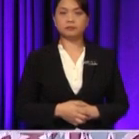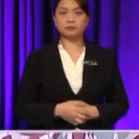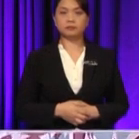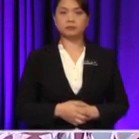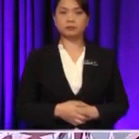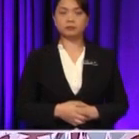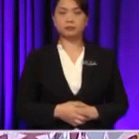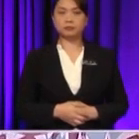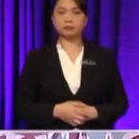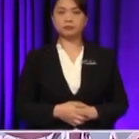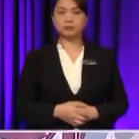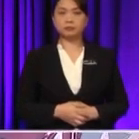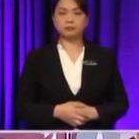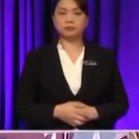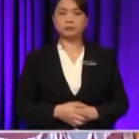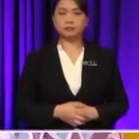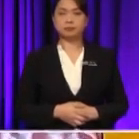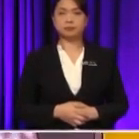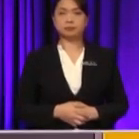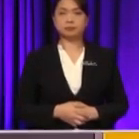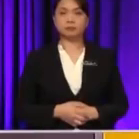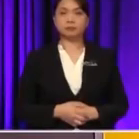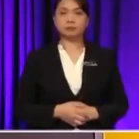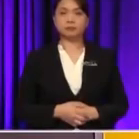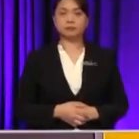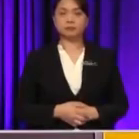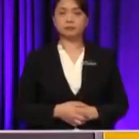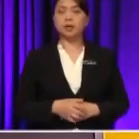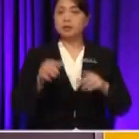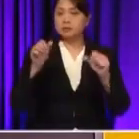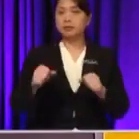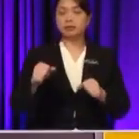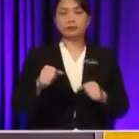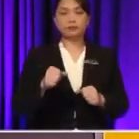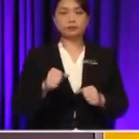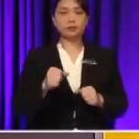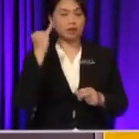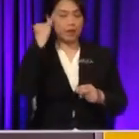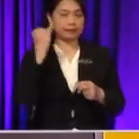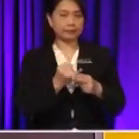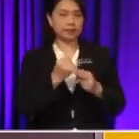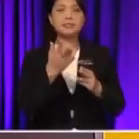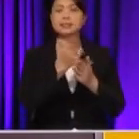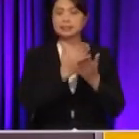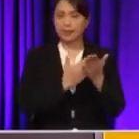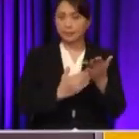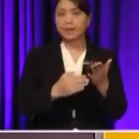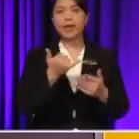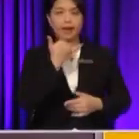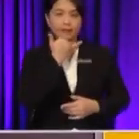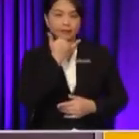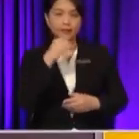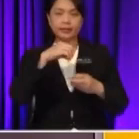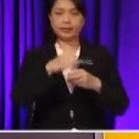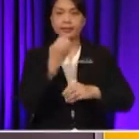identify some errors. Okay, identify from your essay. So here, let's look at the first line. The cleanliness is guaranteed. There is